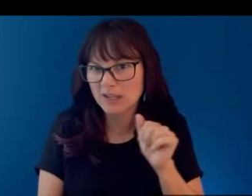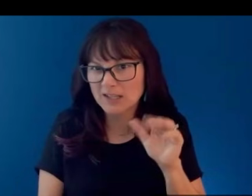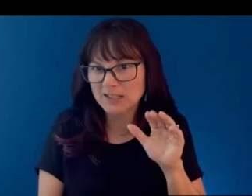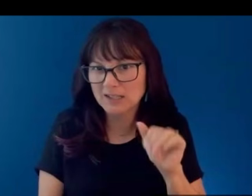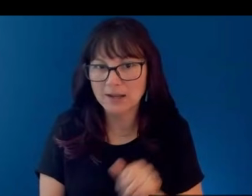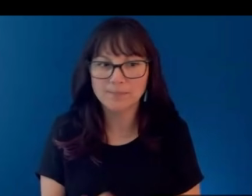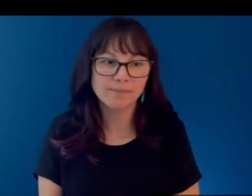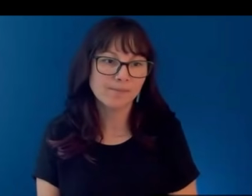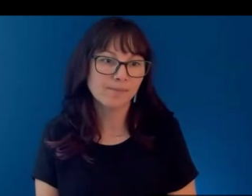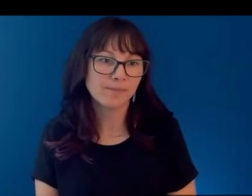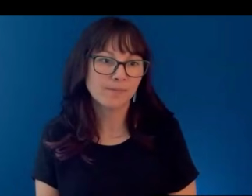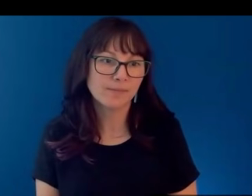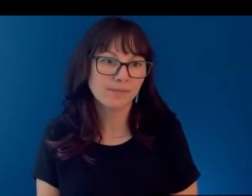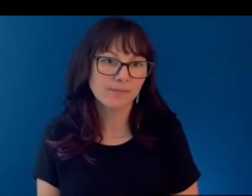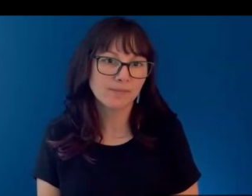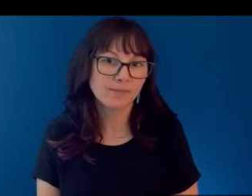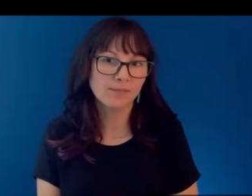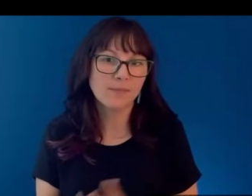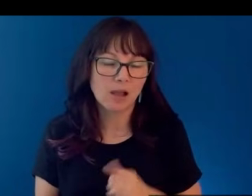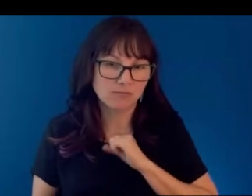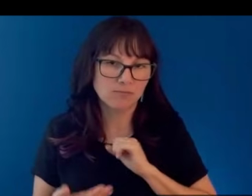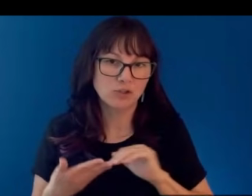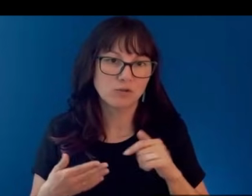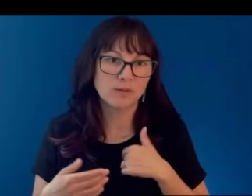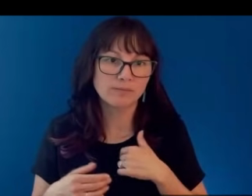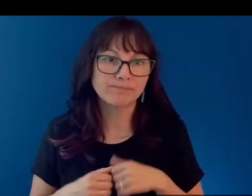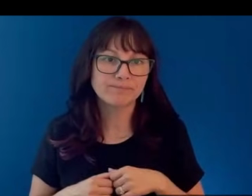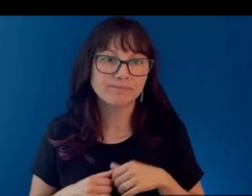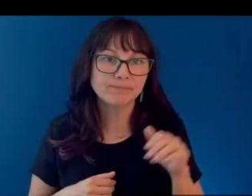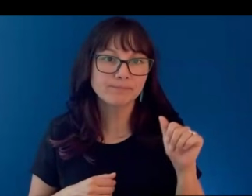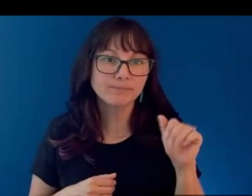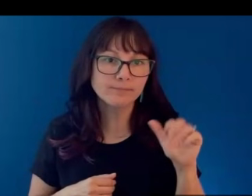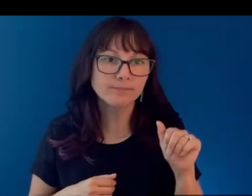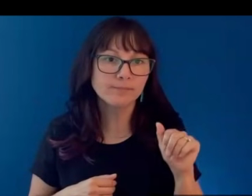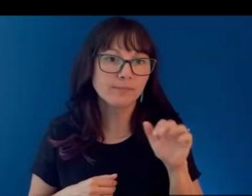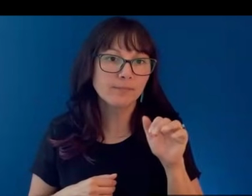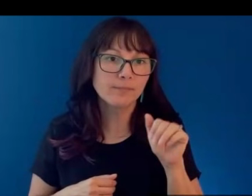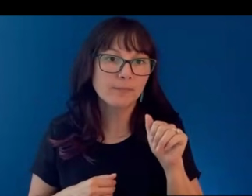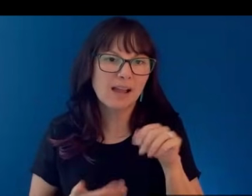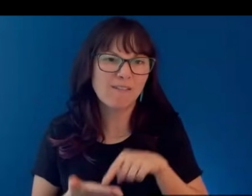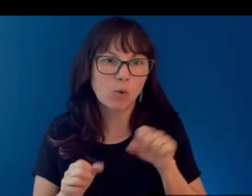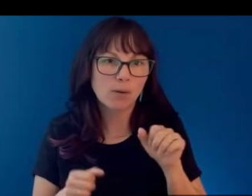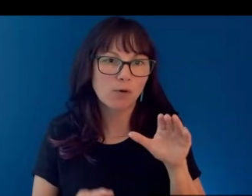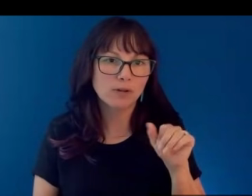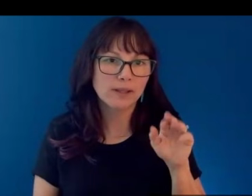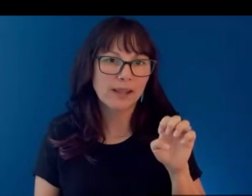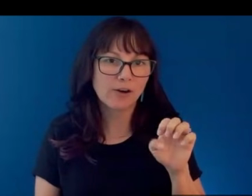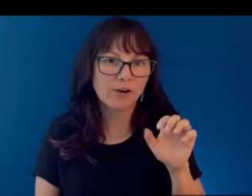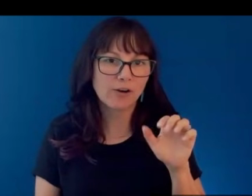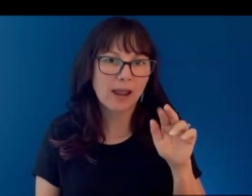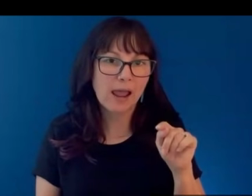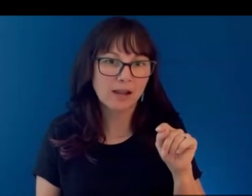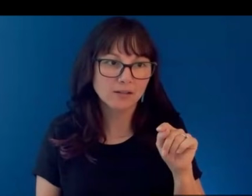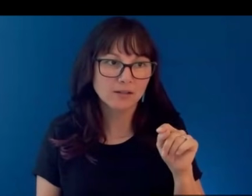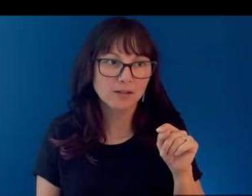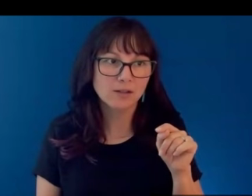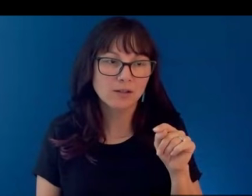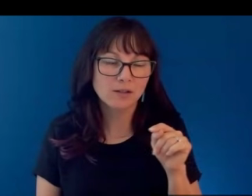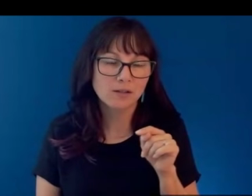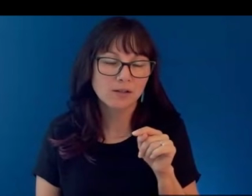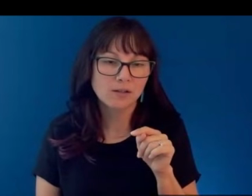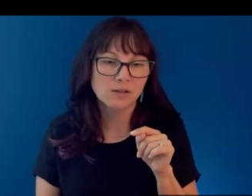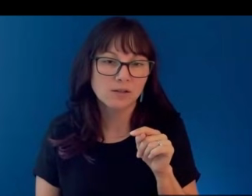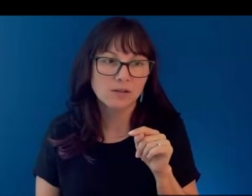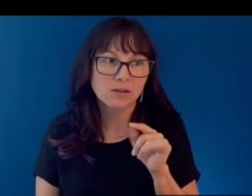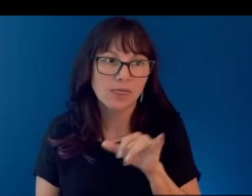that. Now, excuse me, the Affordable Care Act made a change for